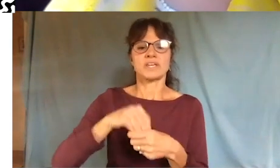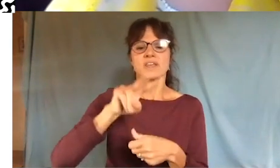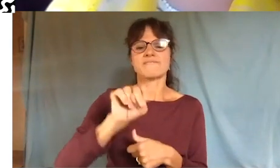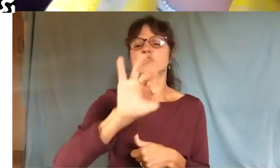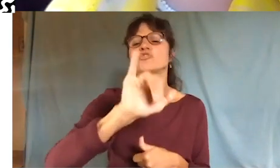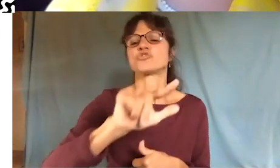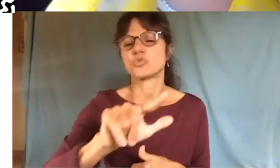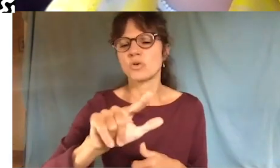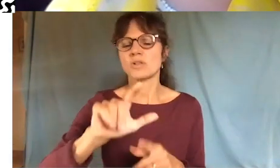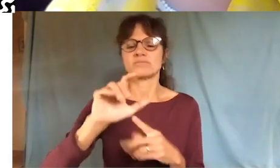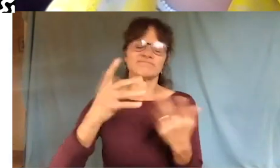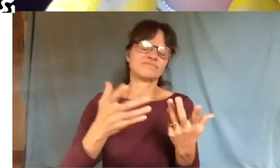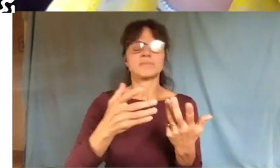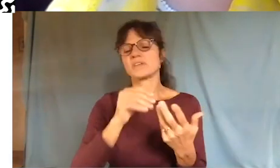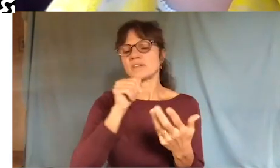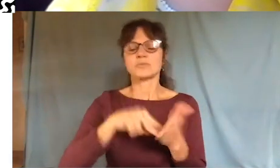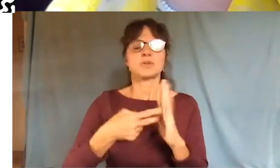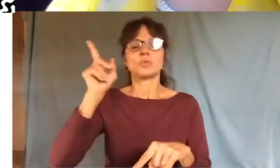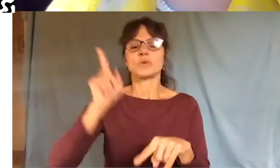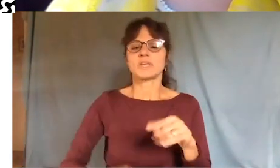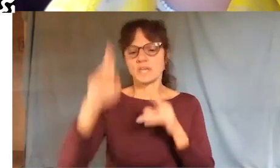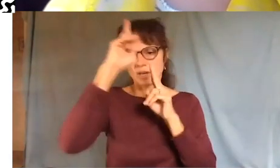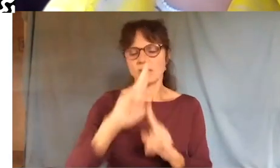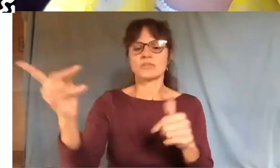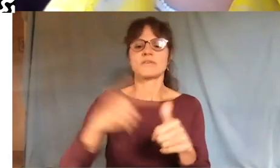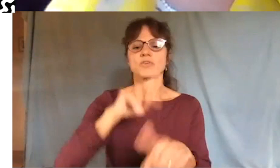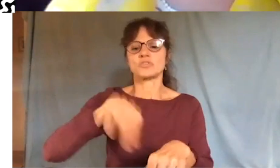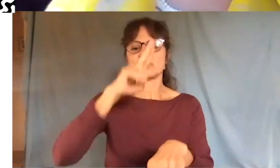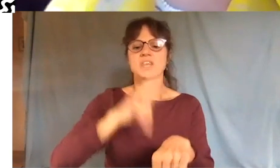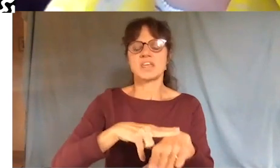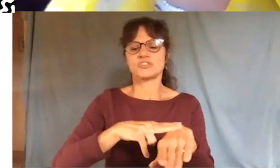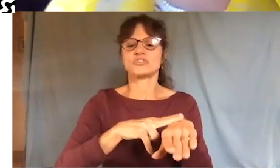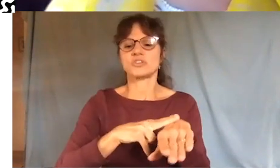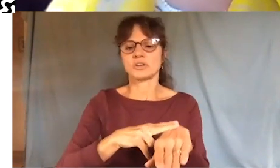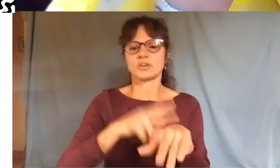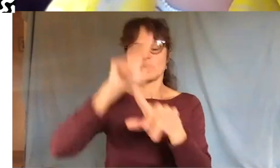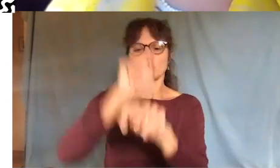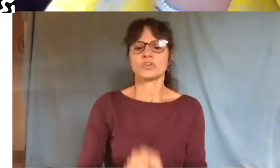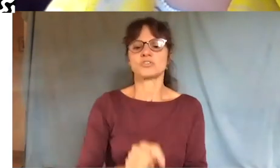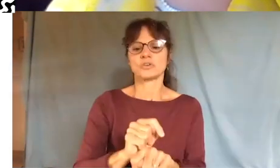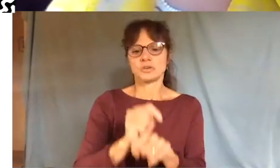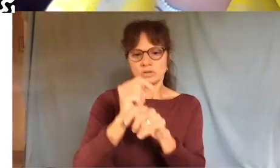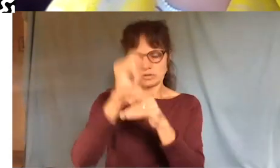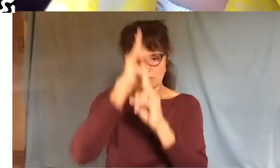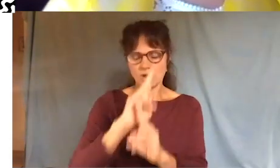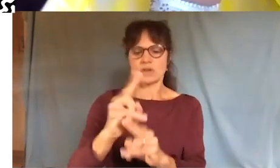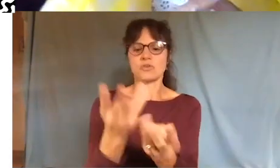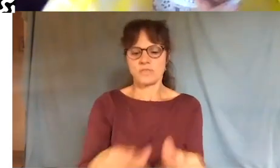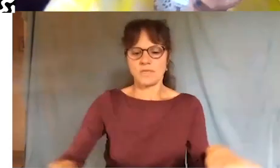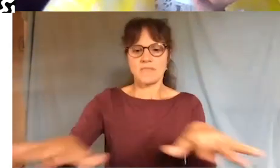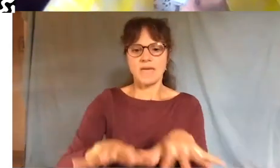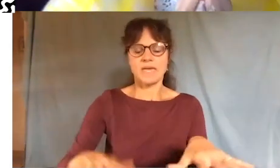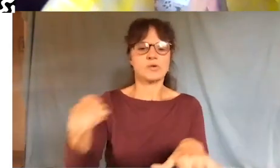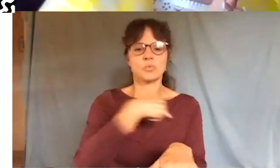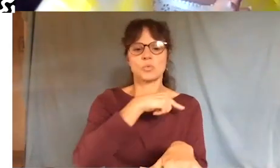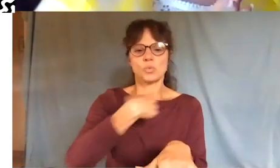setting doesn't preclude us from honoring the First Nations tradition of acknowledging the land that we're gathered on. So I'd like